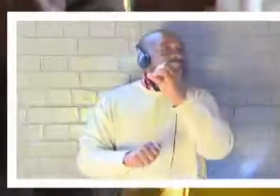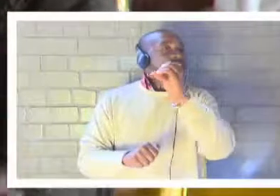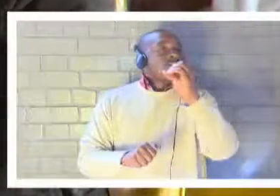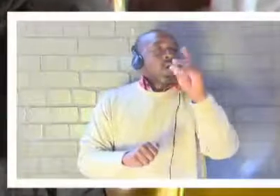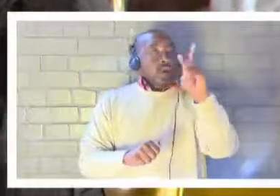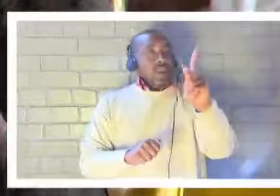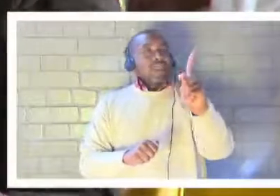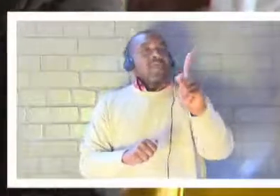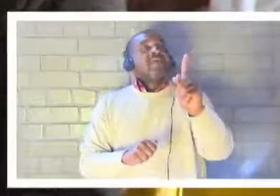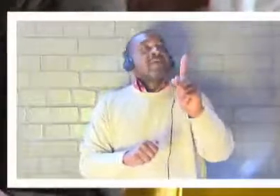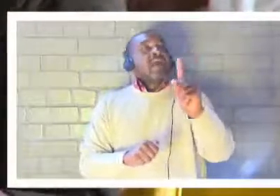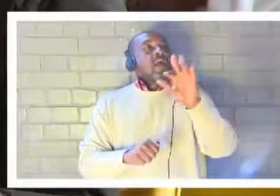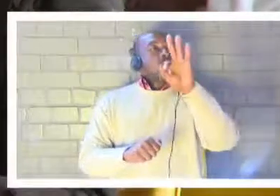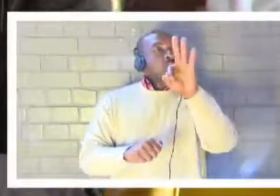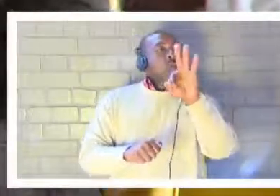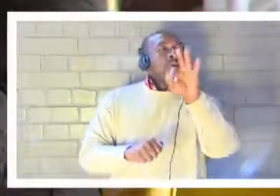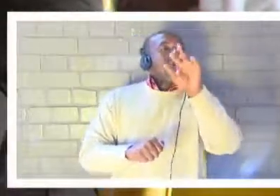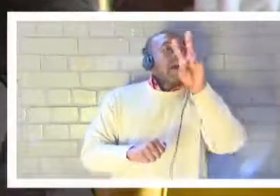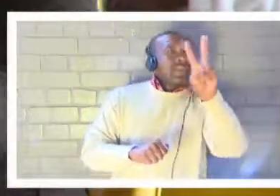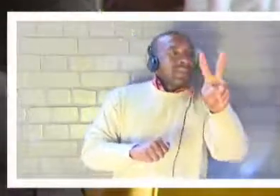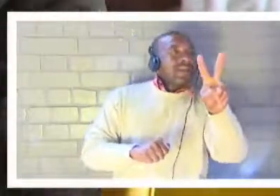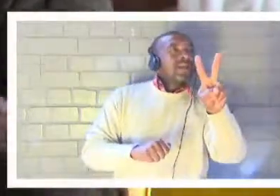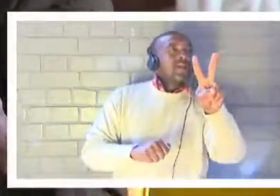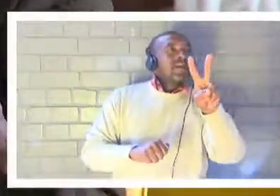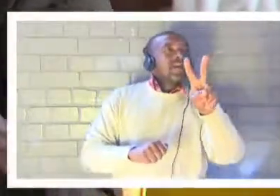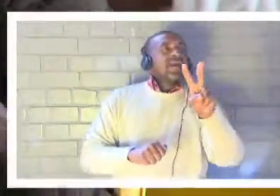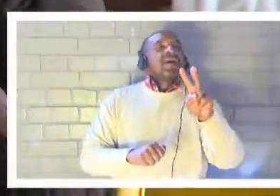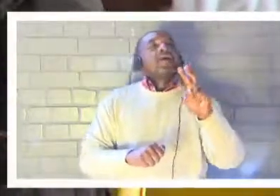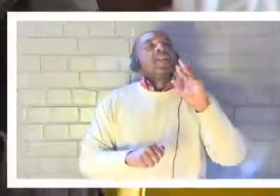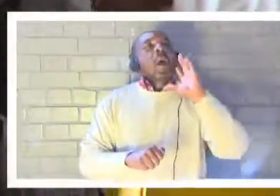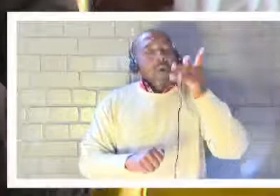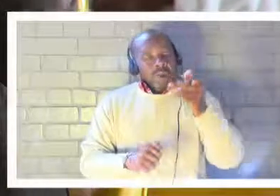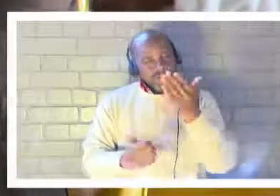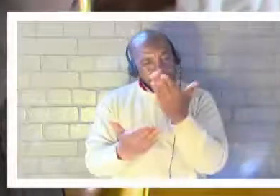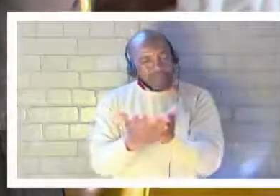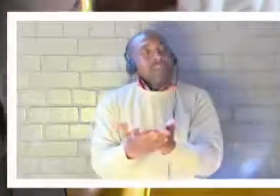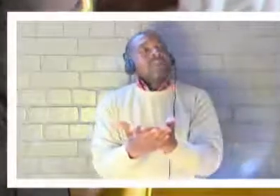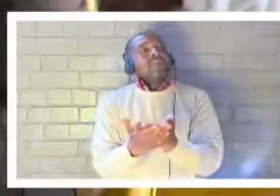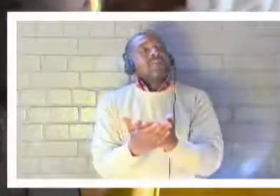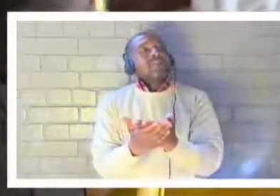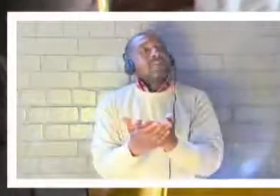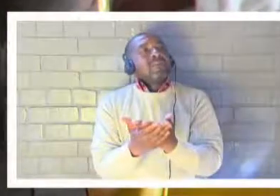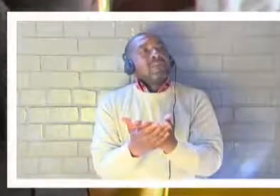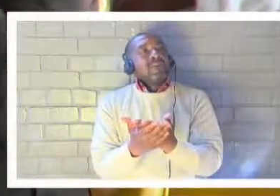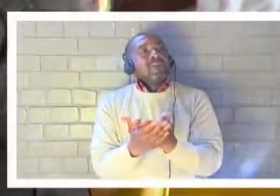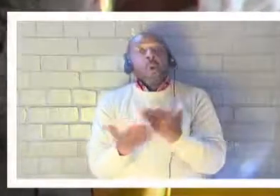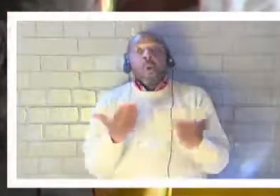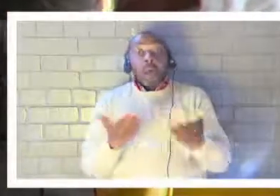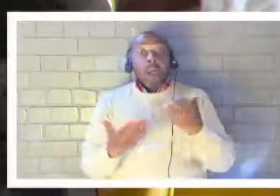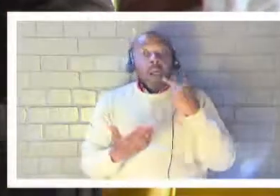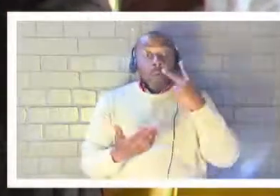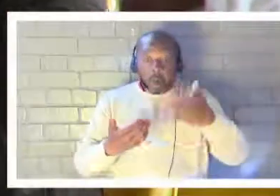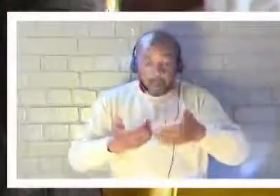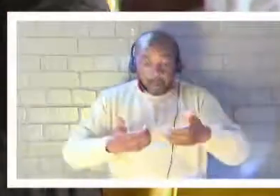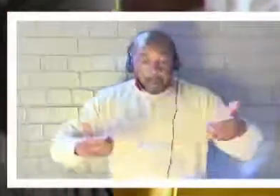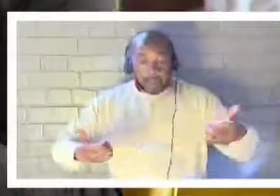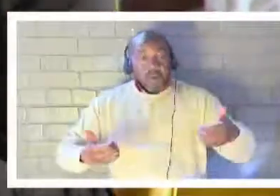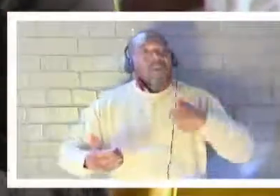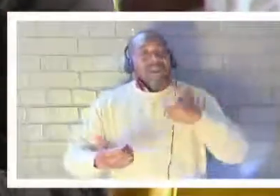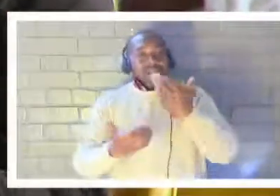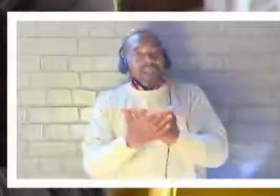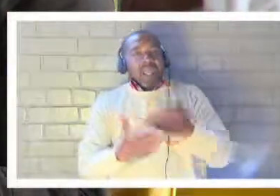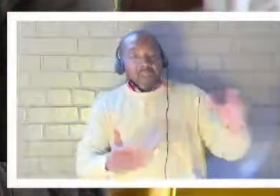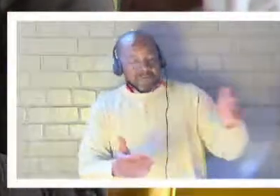then we'll manage them accordingly. When there is a shortage, we'll be able to fill up those posts. But you go to the institution, things